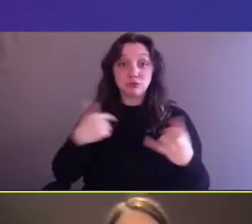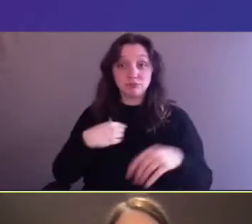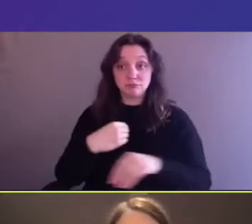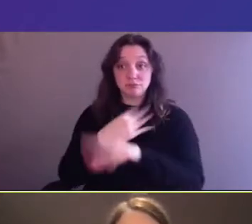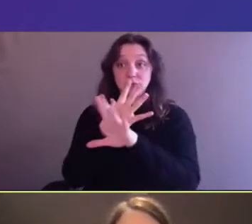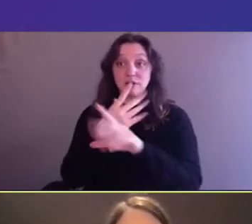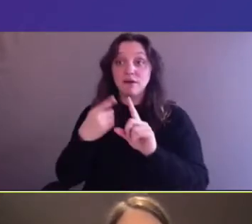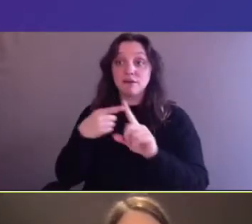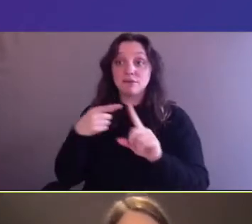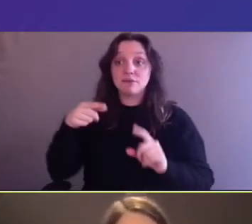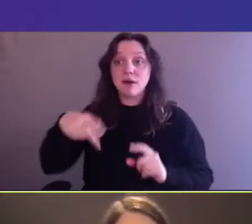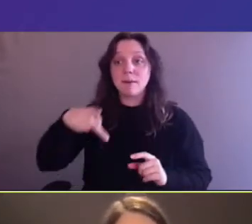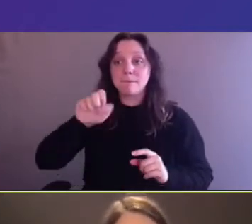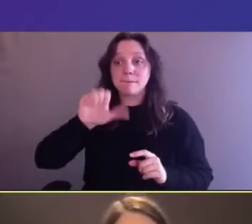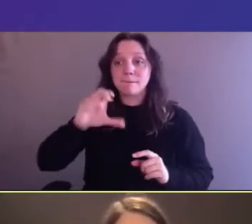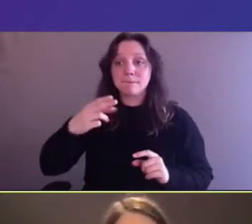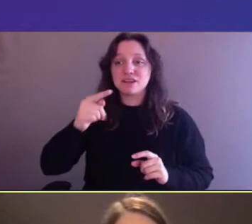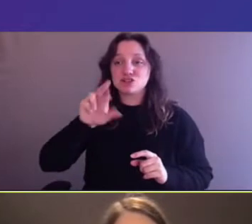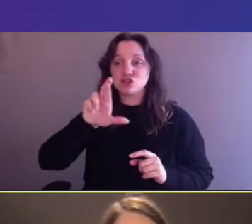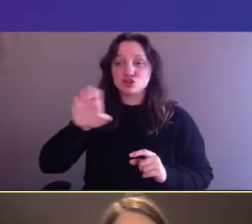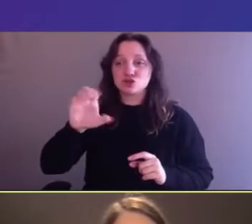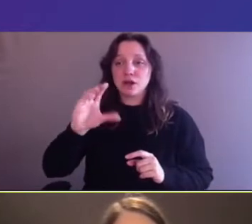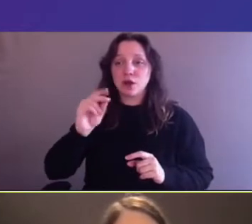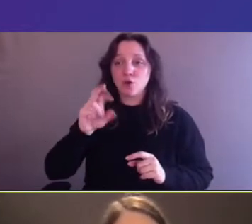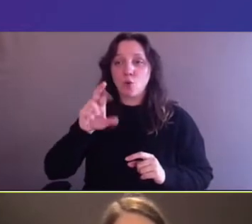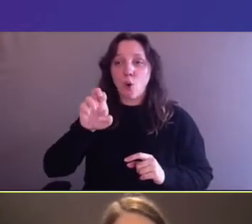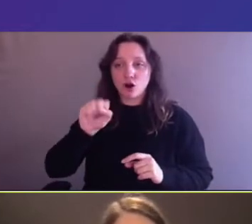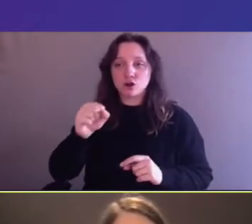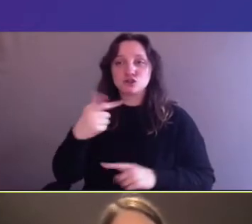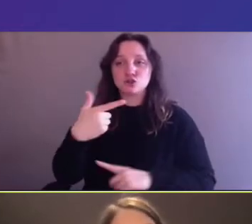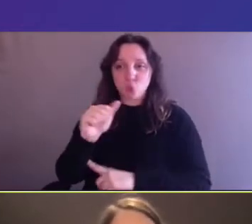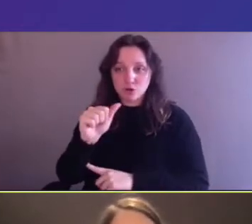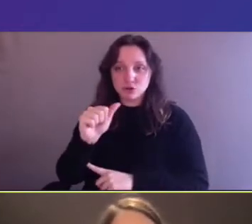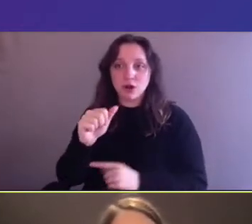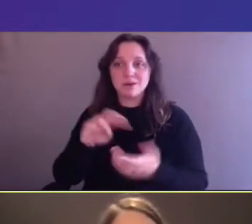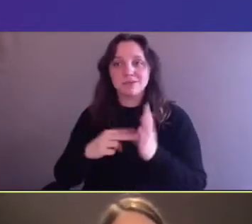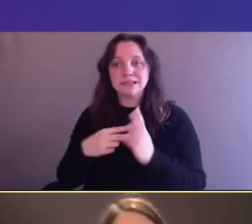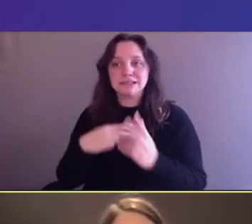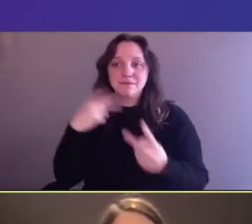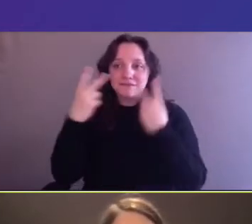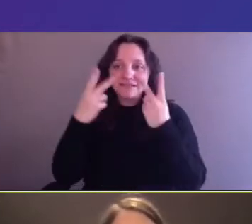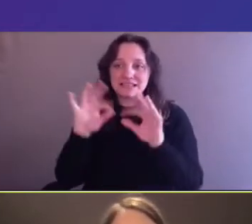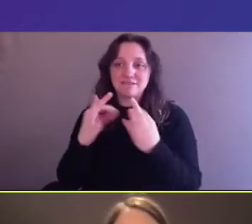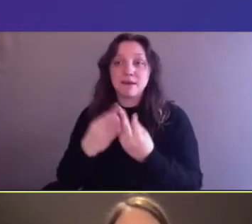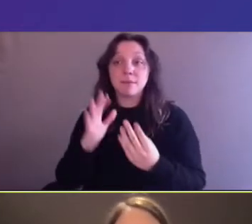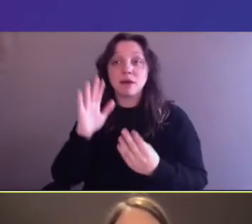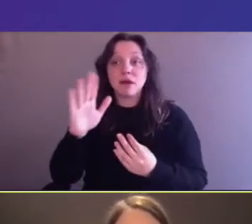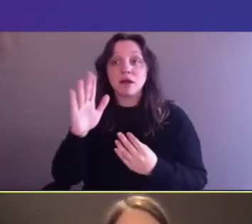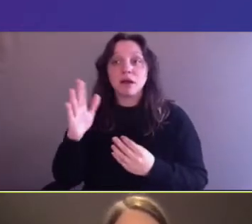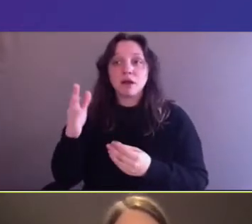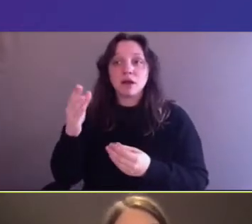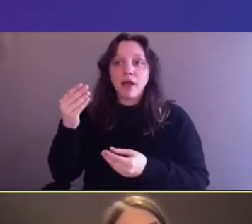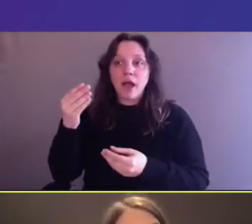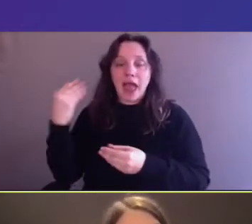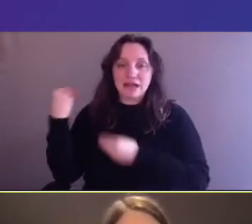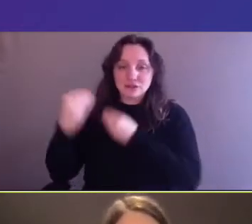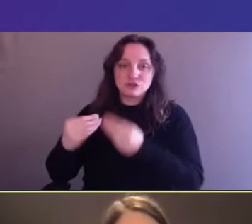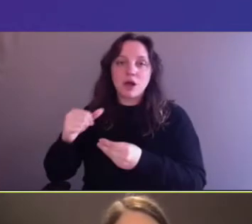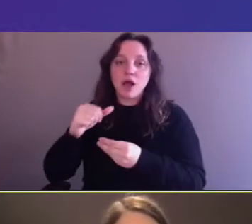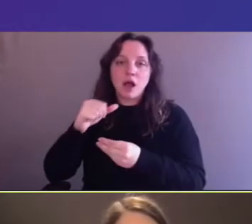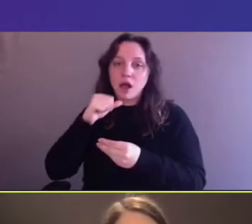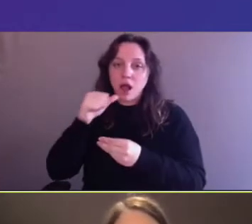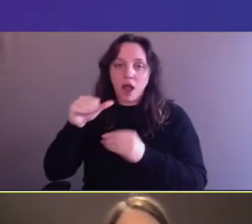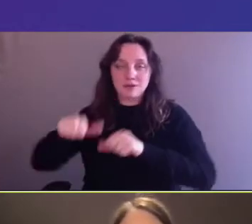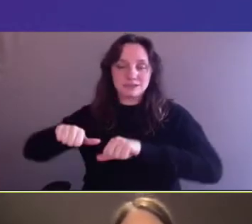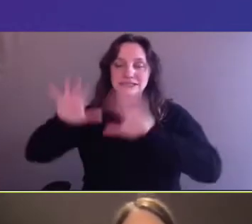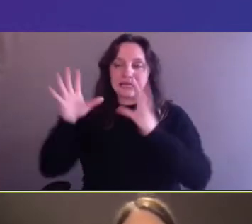from Peachtree Corners, Georgia, visiting family, which is the ancestral and unceded lands of the Cherokee